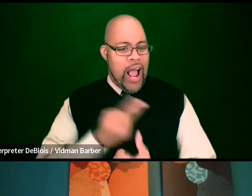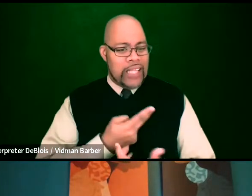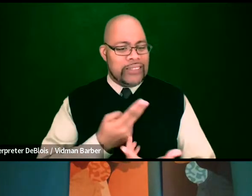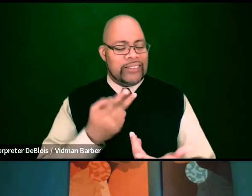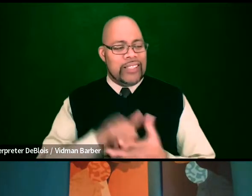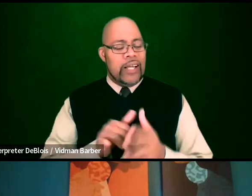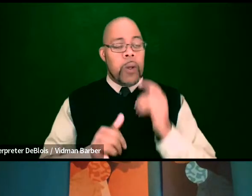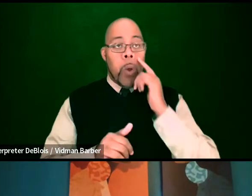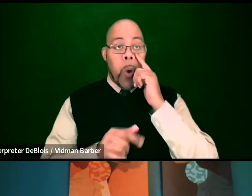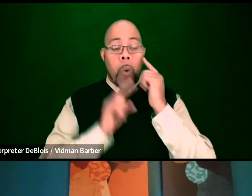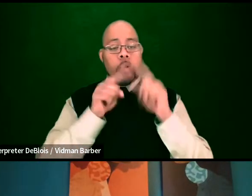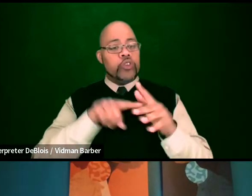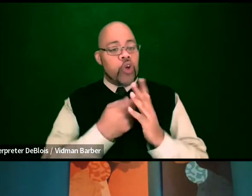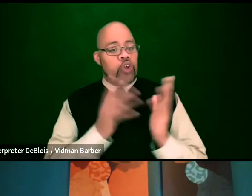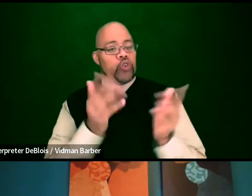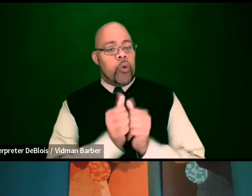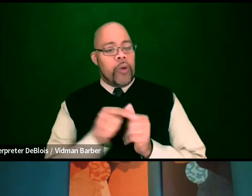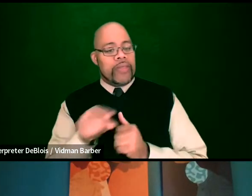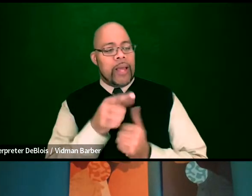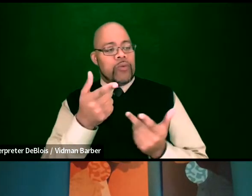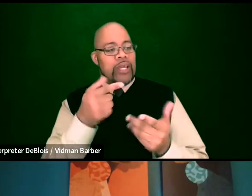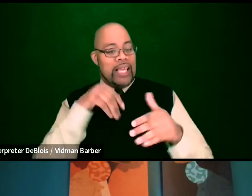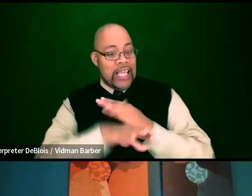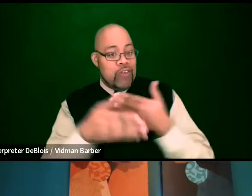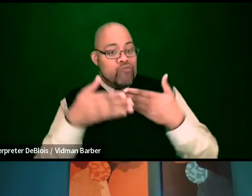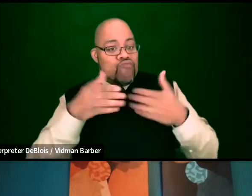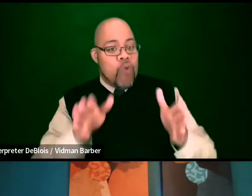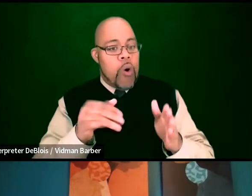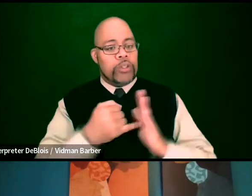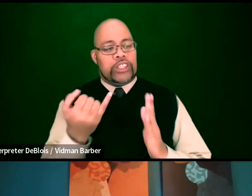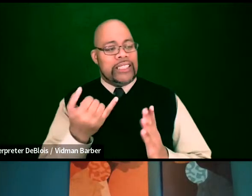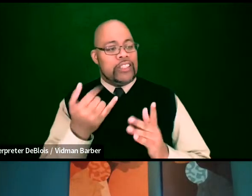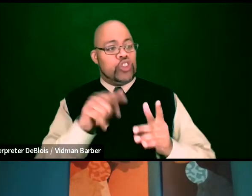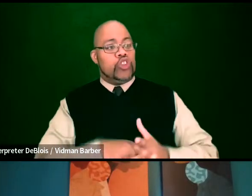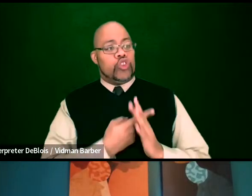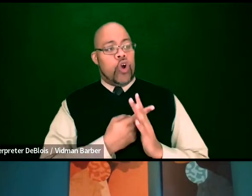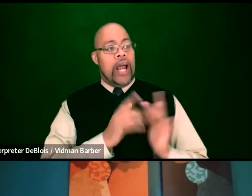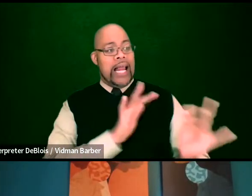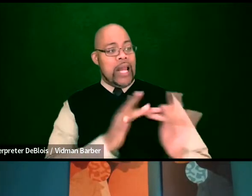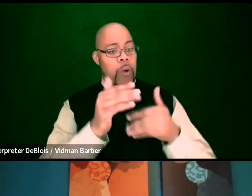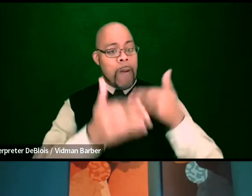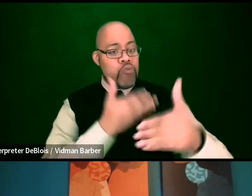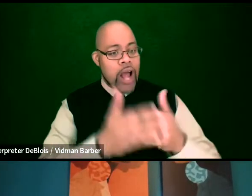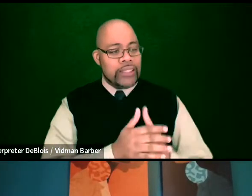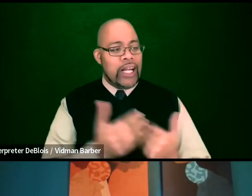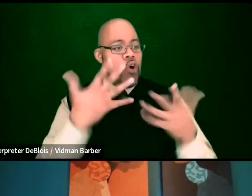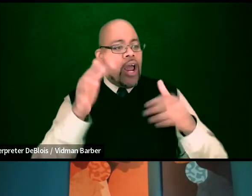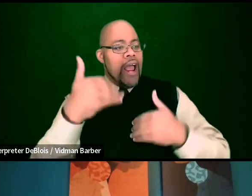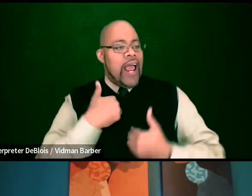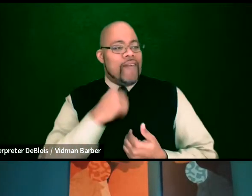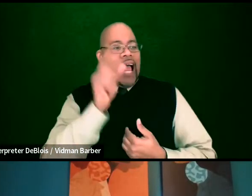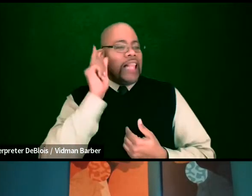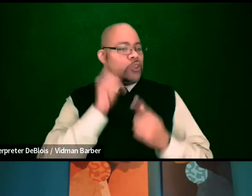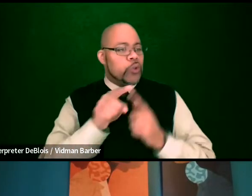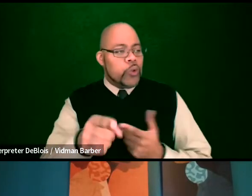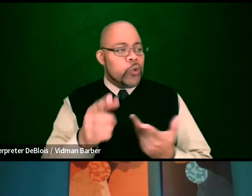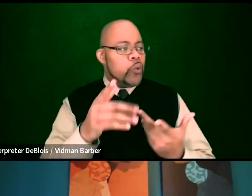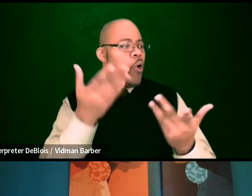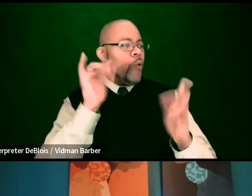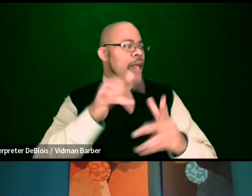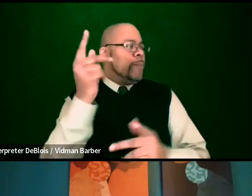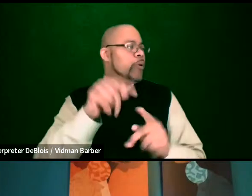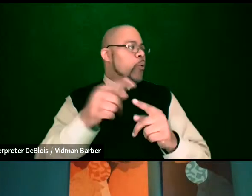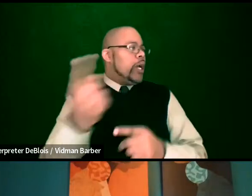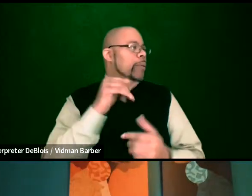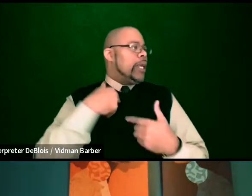know, when you start talking, just you walk into a room just to even start the networking process, they're already not listening. Like, oh, this is someone coming